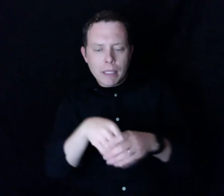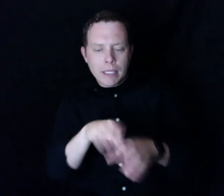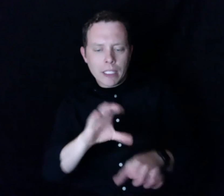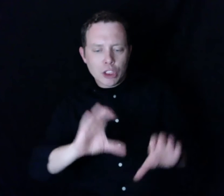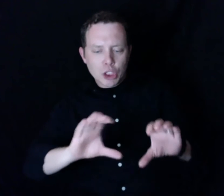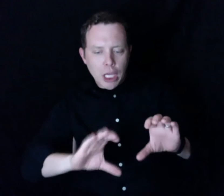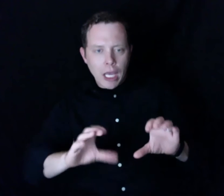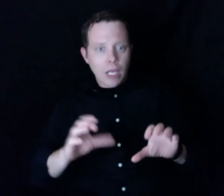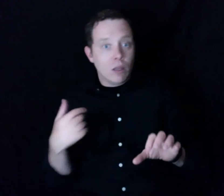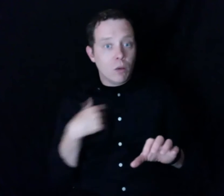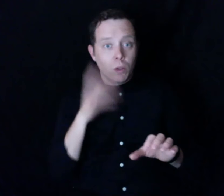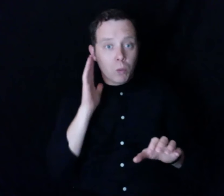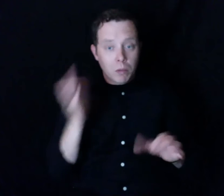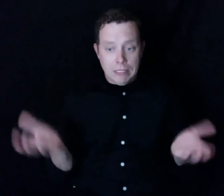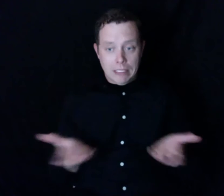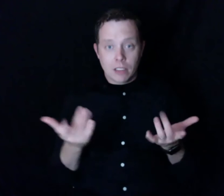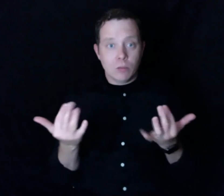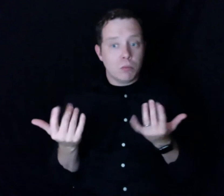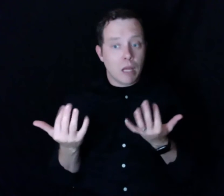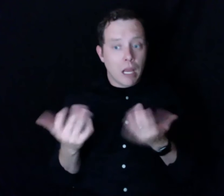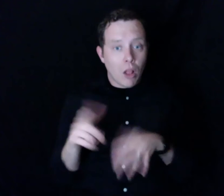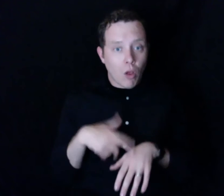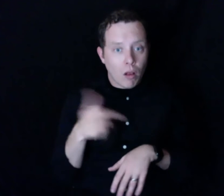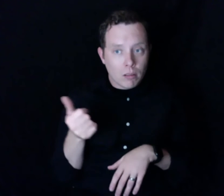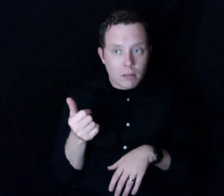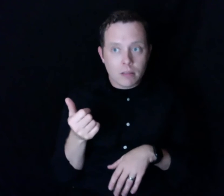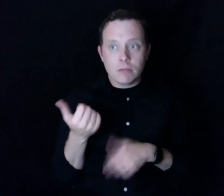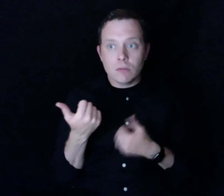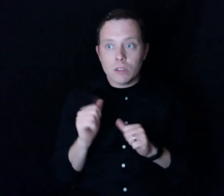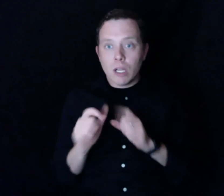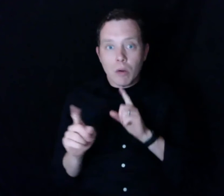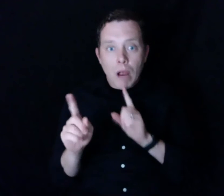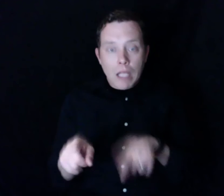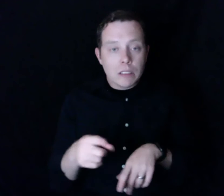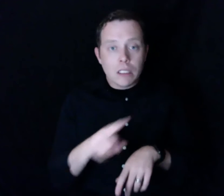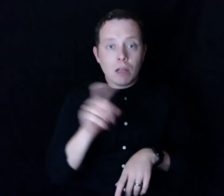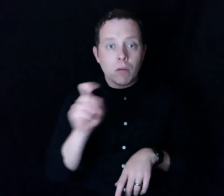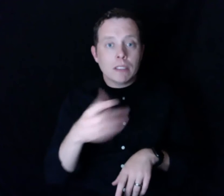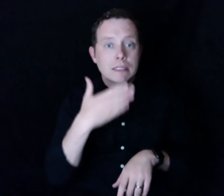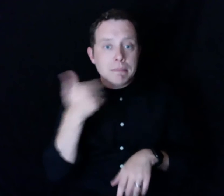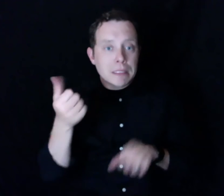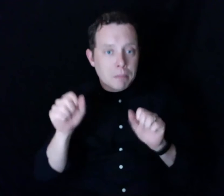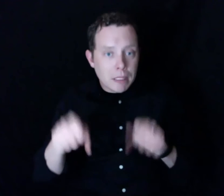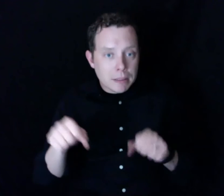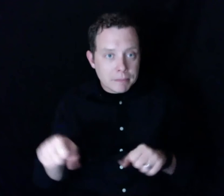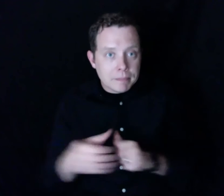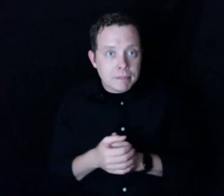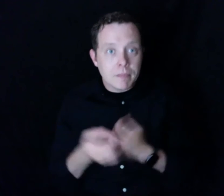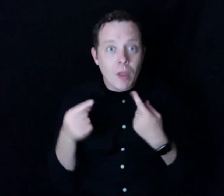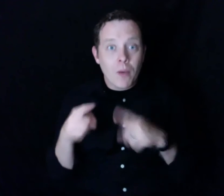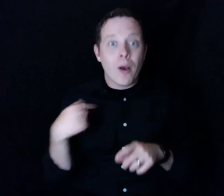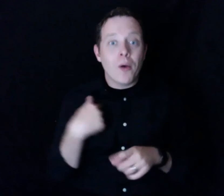longer and try to answer those questions to the best of our ability. While we wait for you